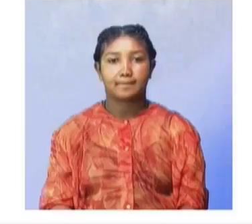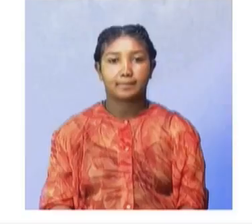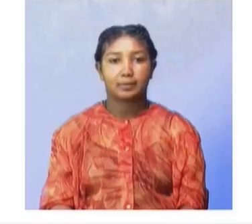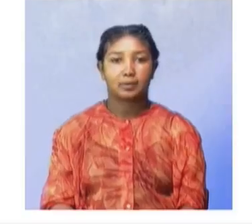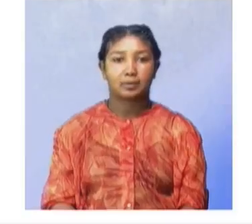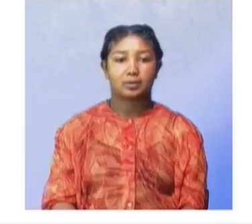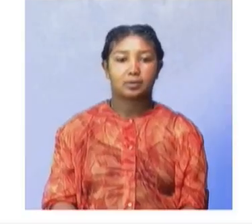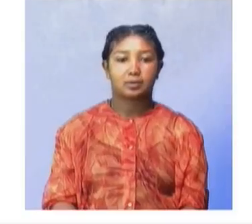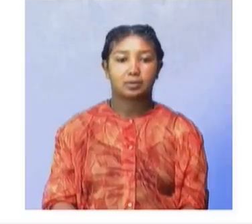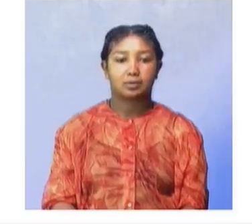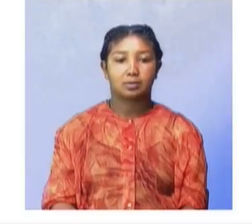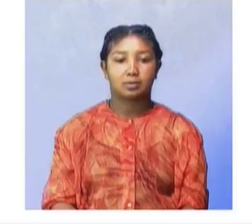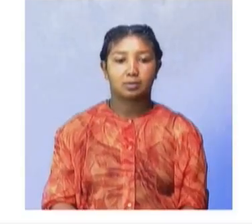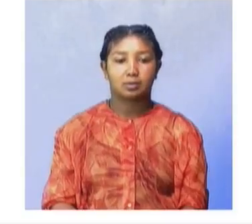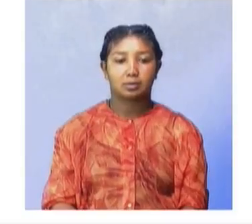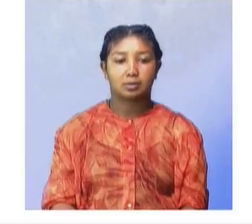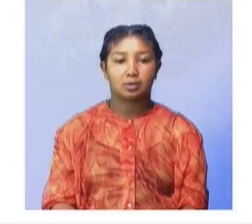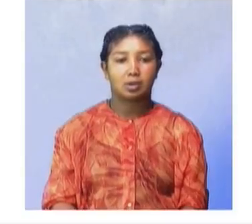talked